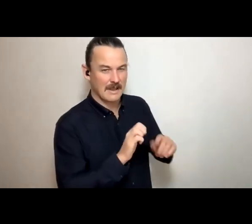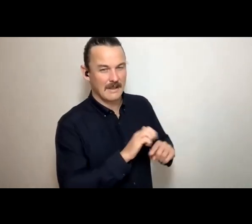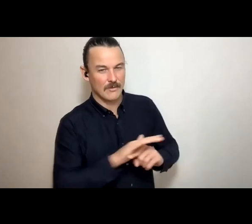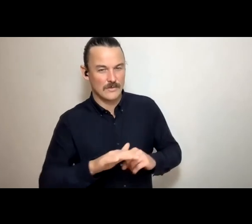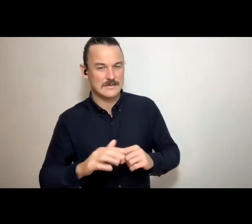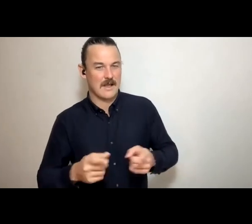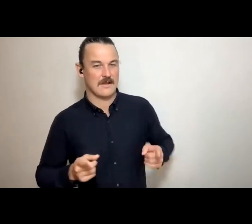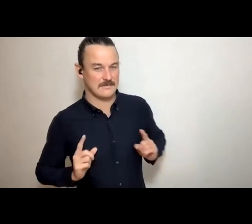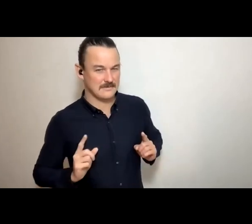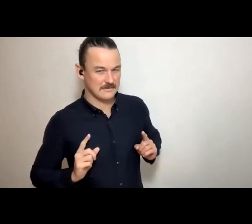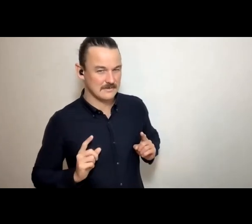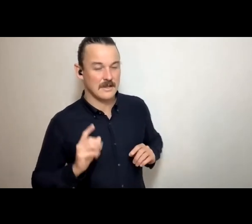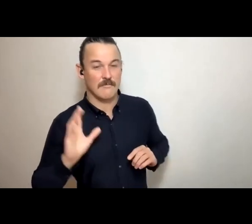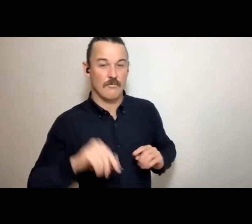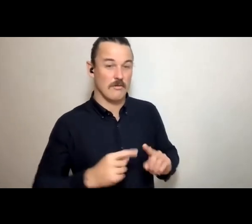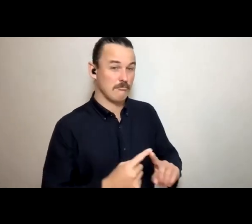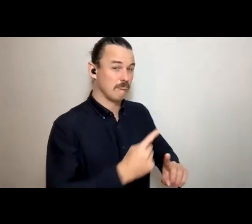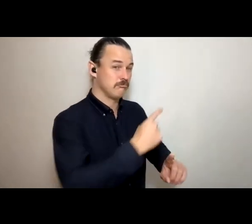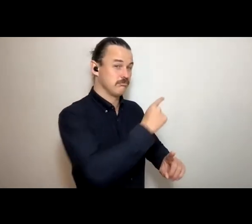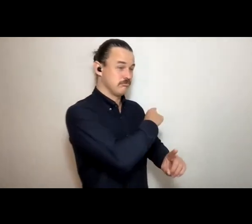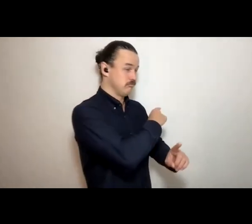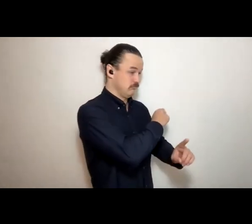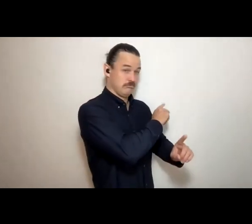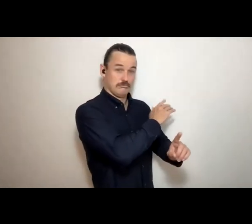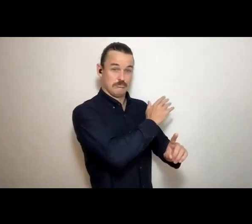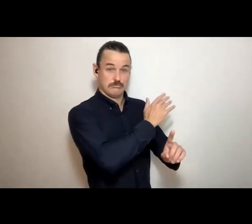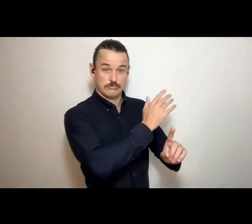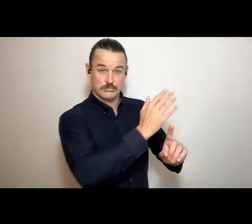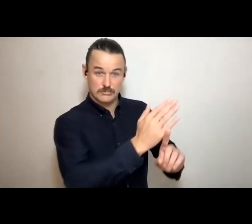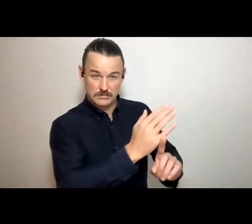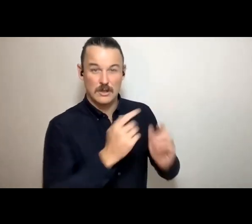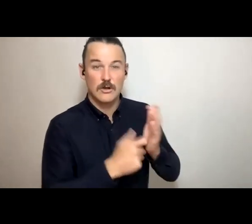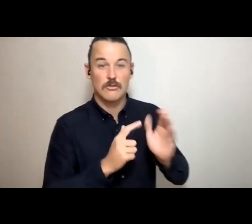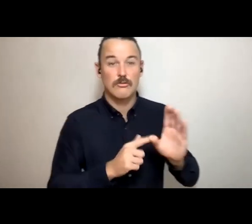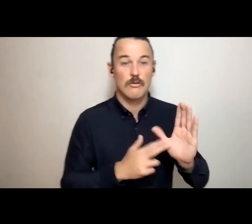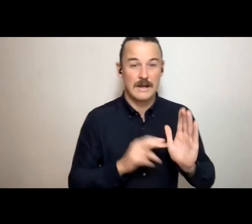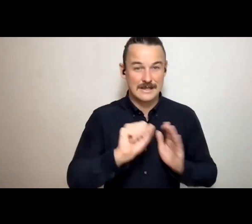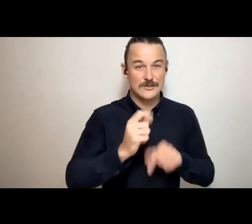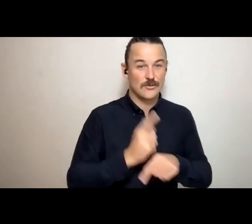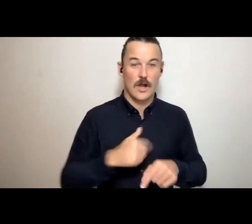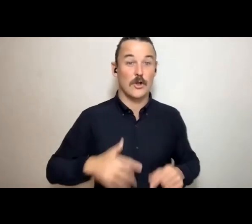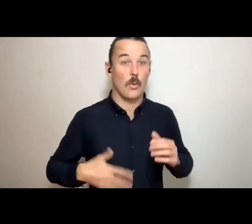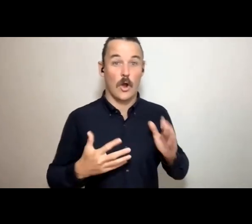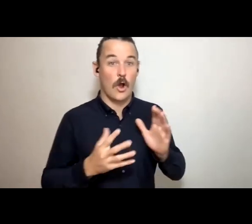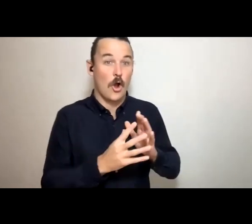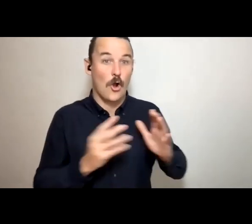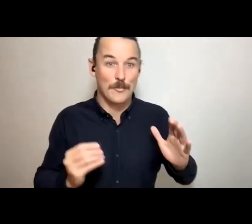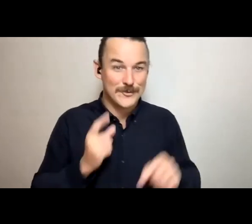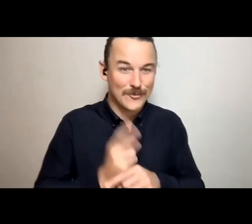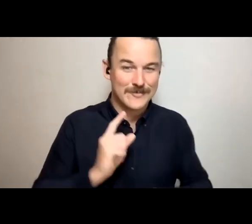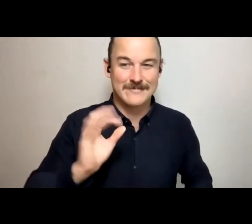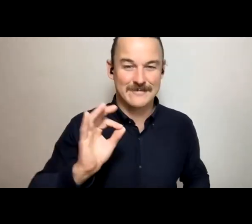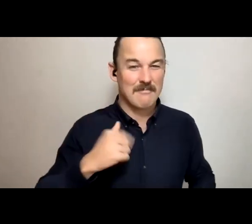Ryan's talk, I am going to draw on later, um, and hopefully not absolutely plagiarize, which is, um, uh, so, um, but I just thought